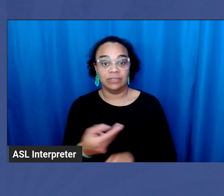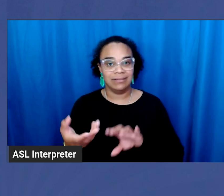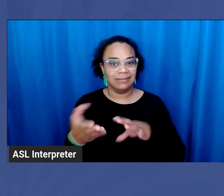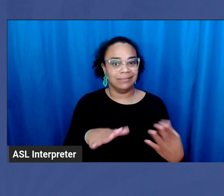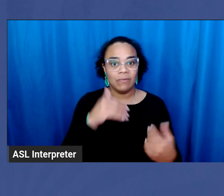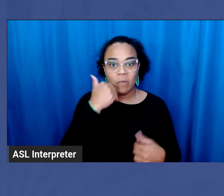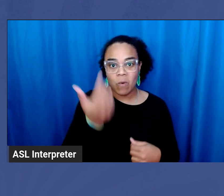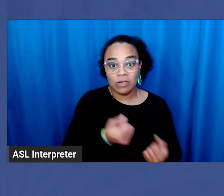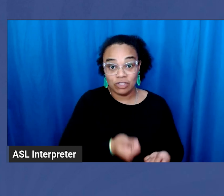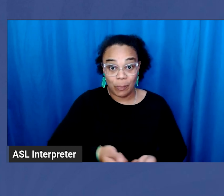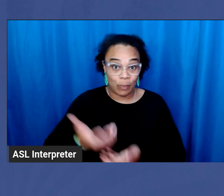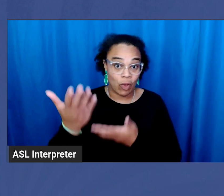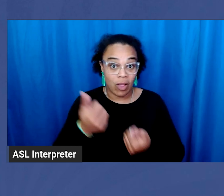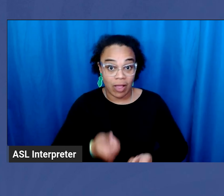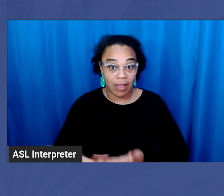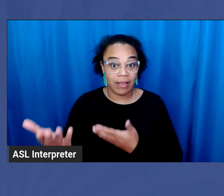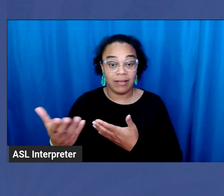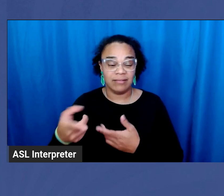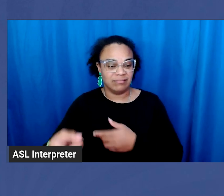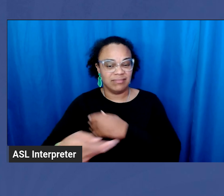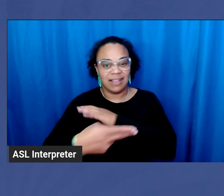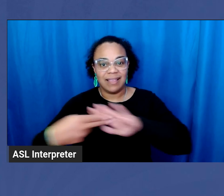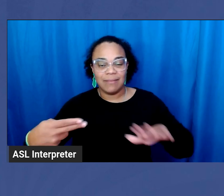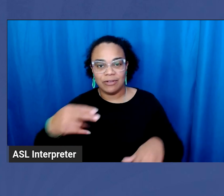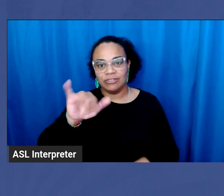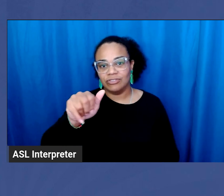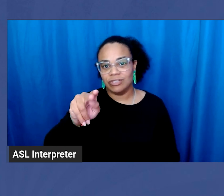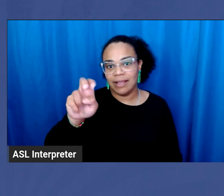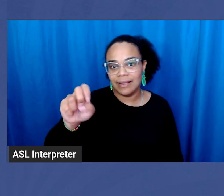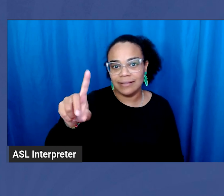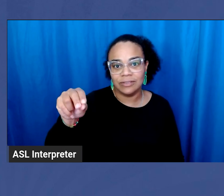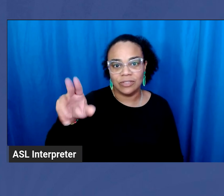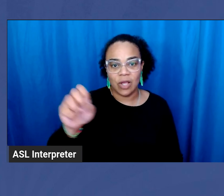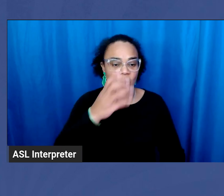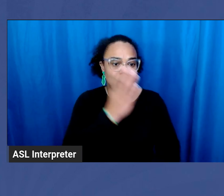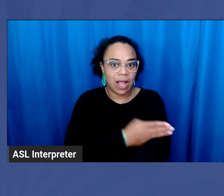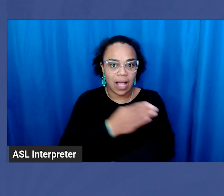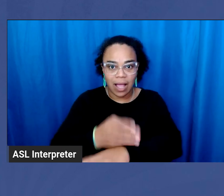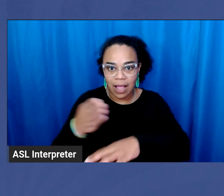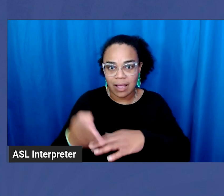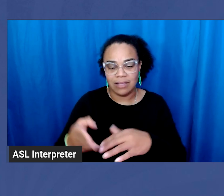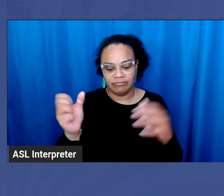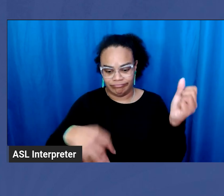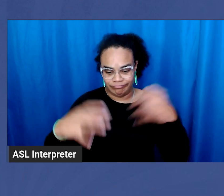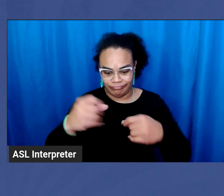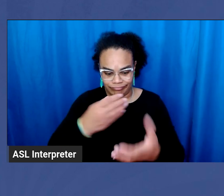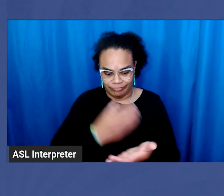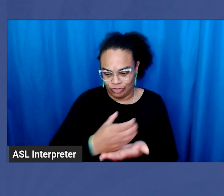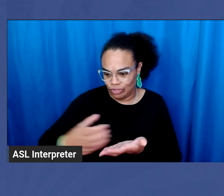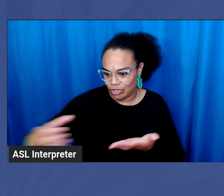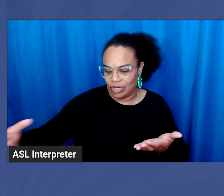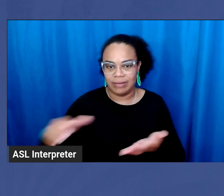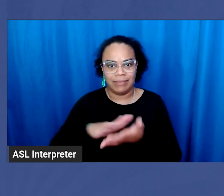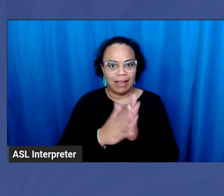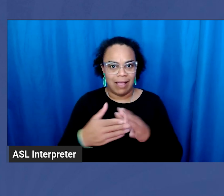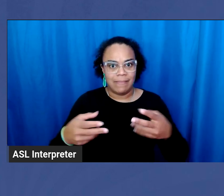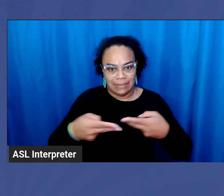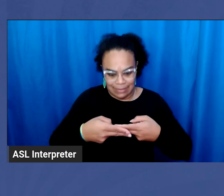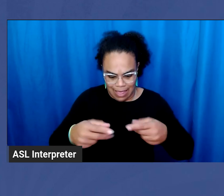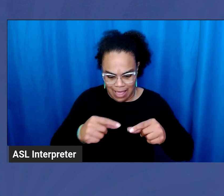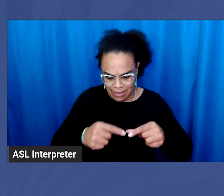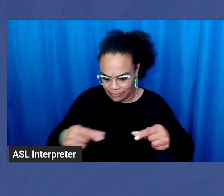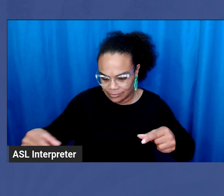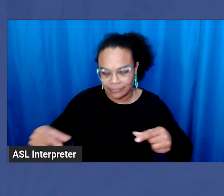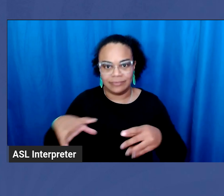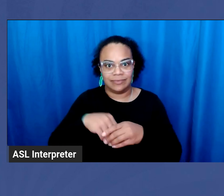horrors are brought, they are labeled Jane Doe, cut up, jarred up, made into slides and test tubes, marked in a